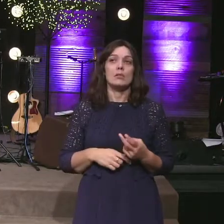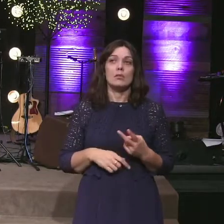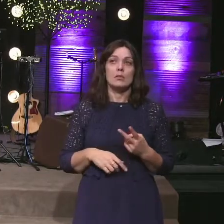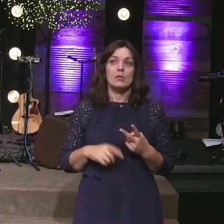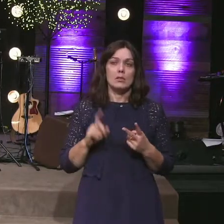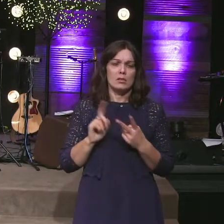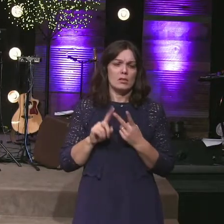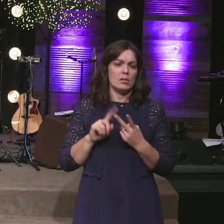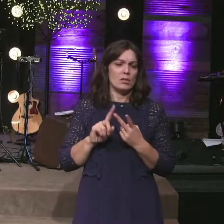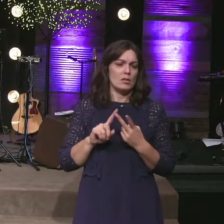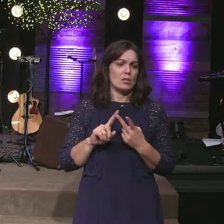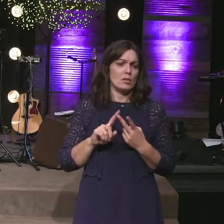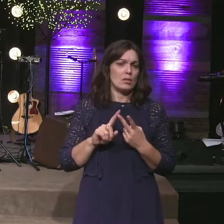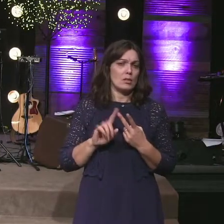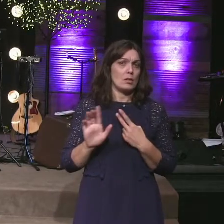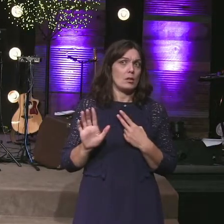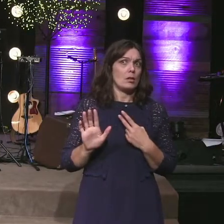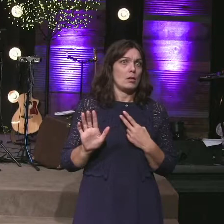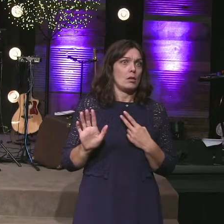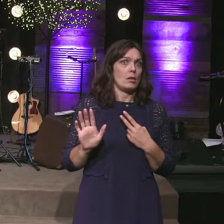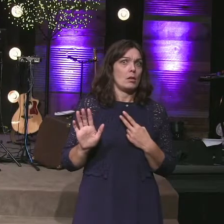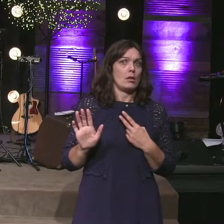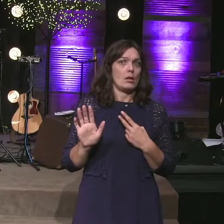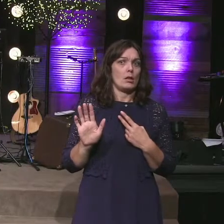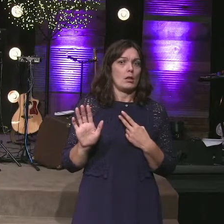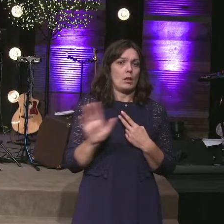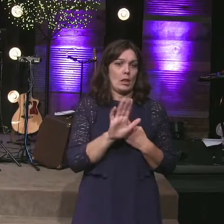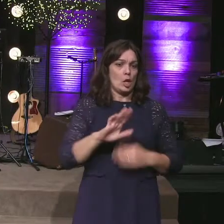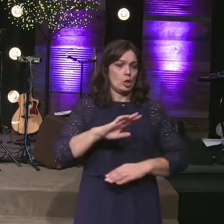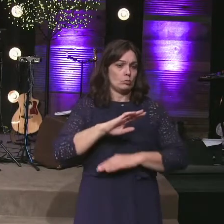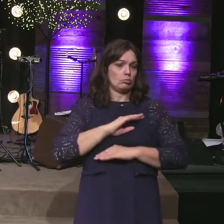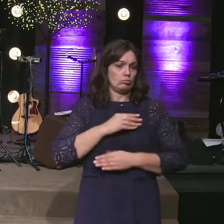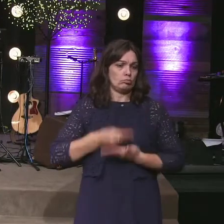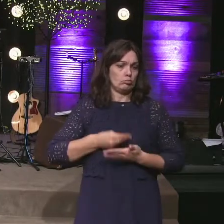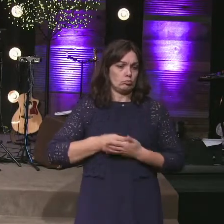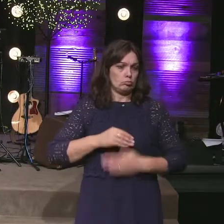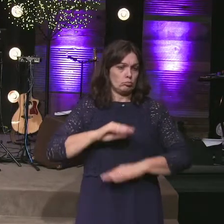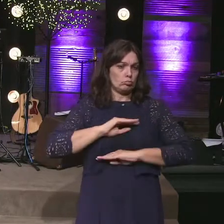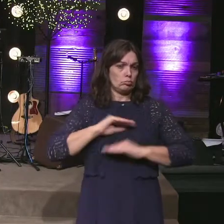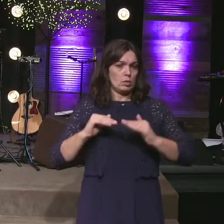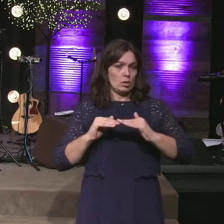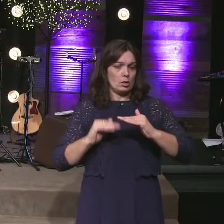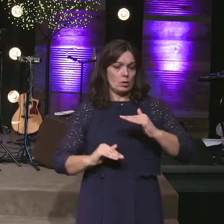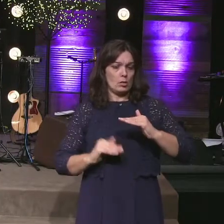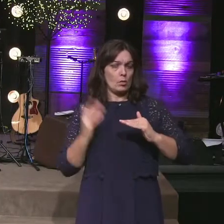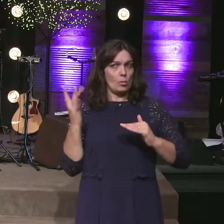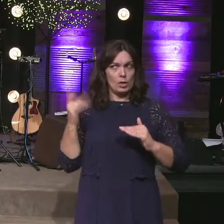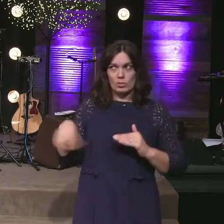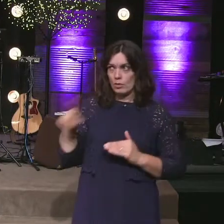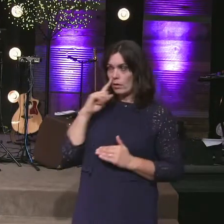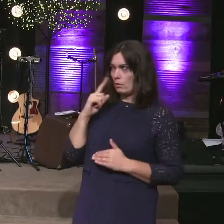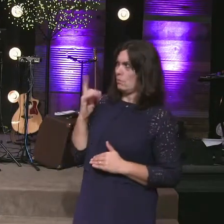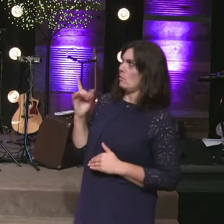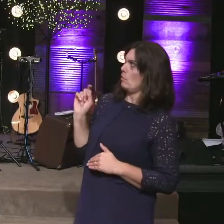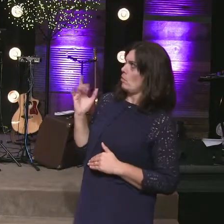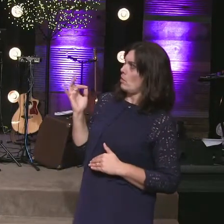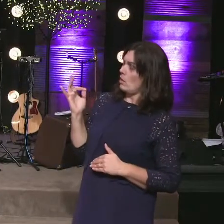Why should a person live beneath their means? You might be thinking, what?